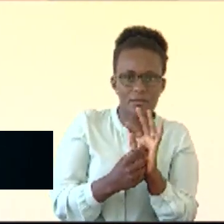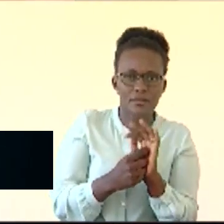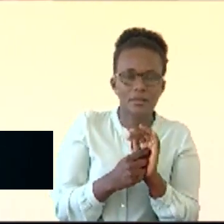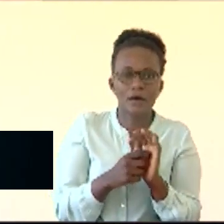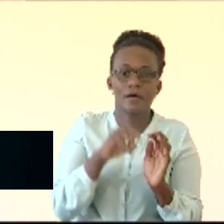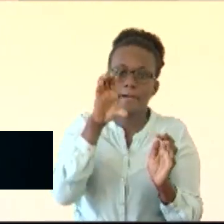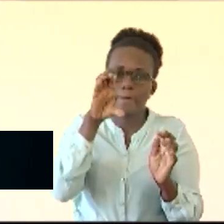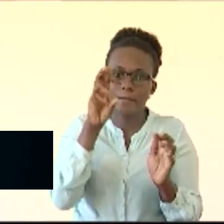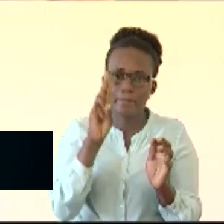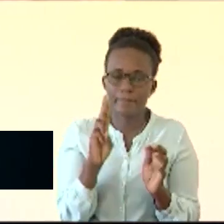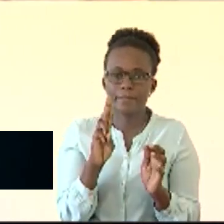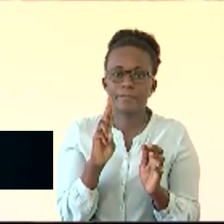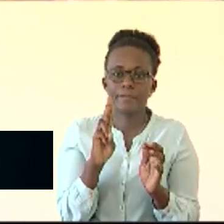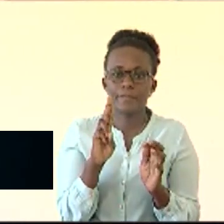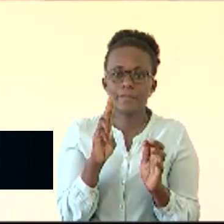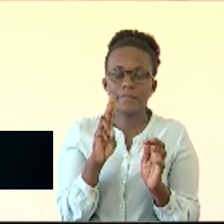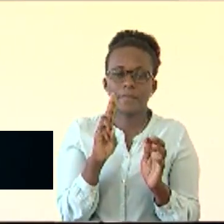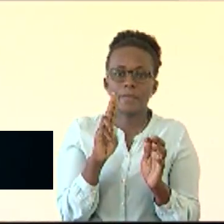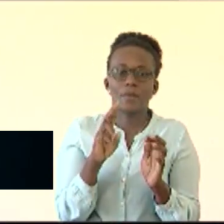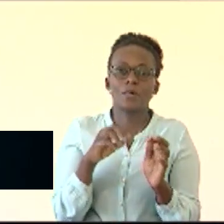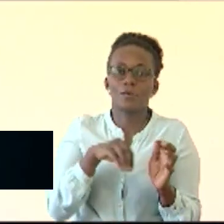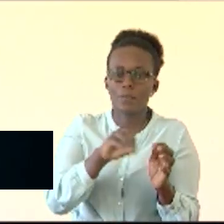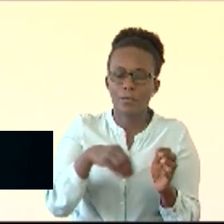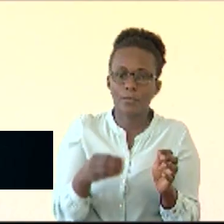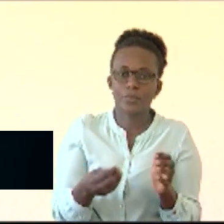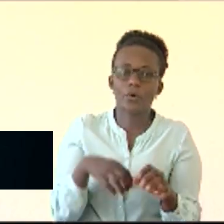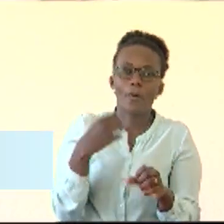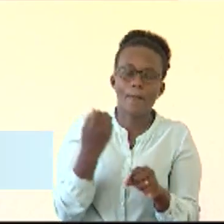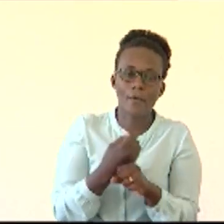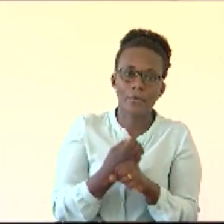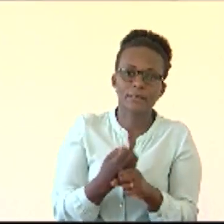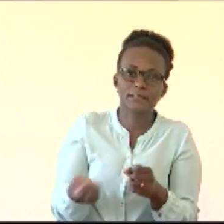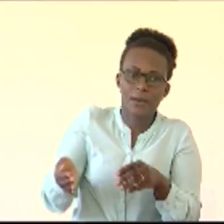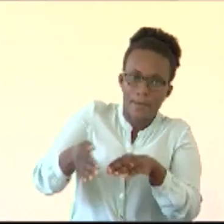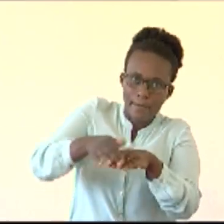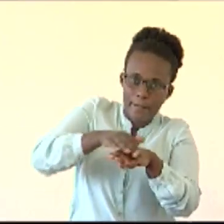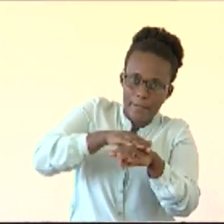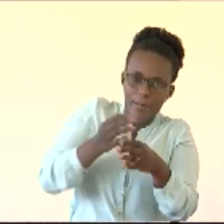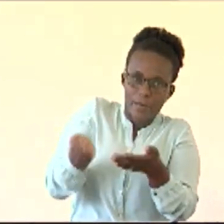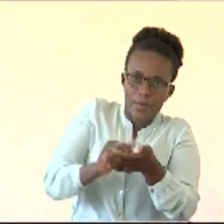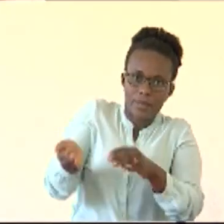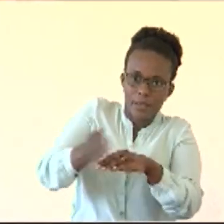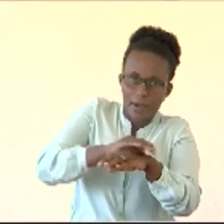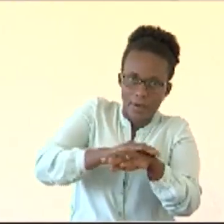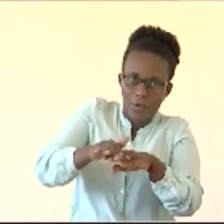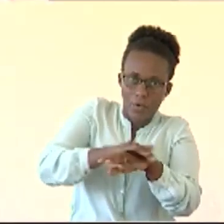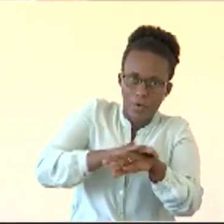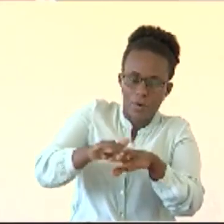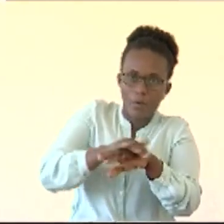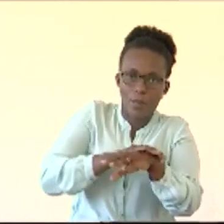the coating of the metal with another. This is done with other substances as well, the watches,